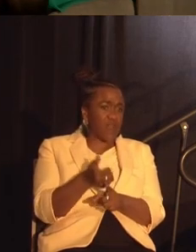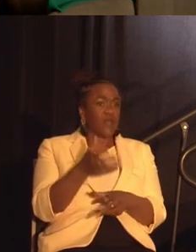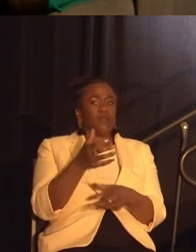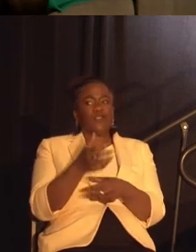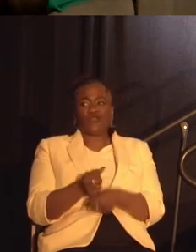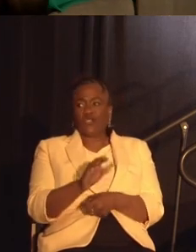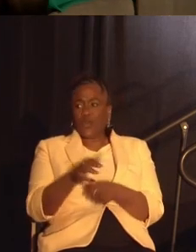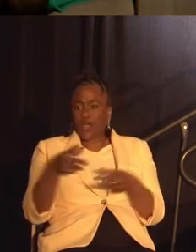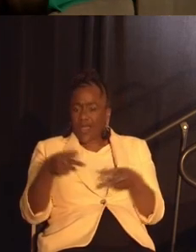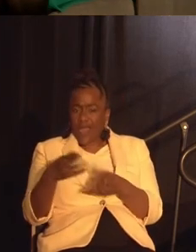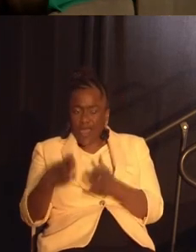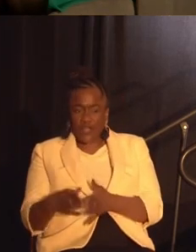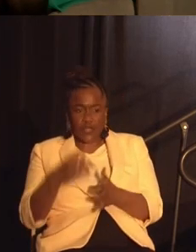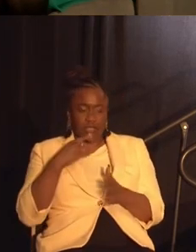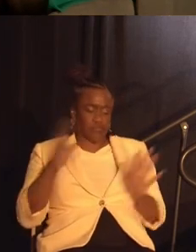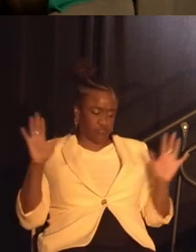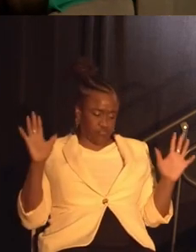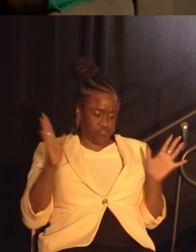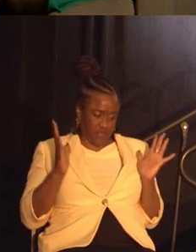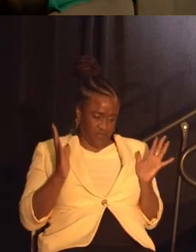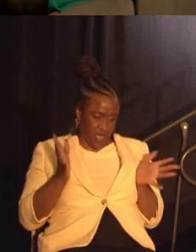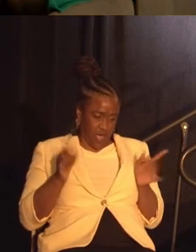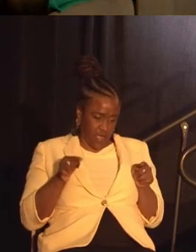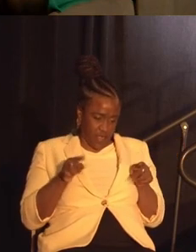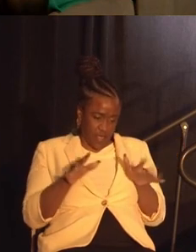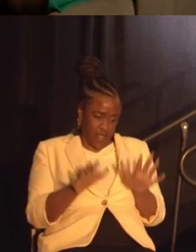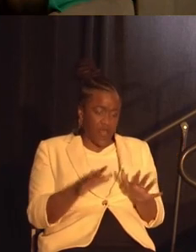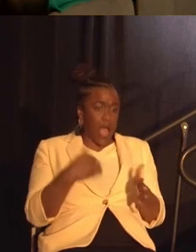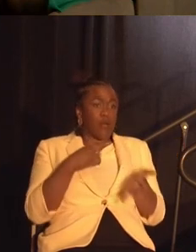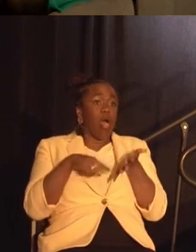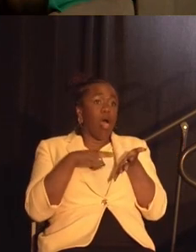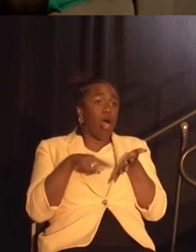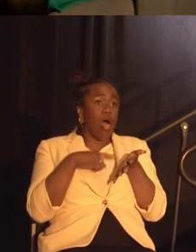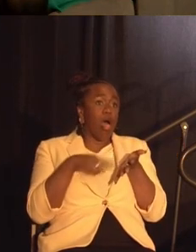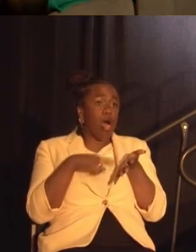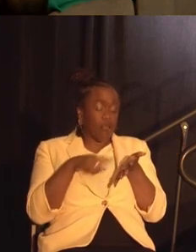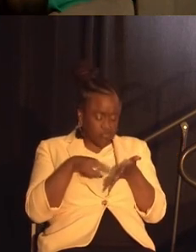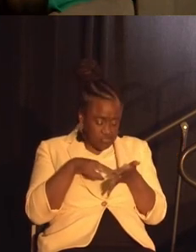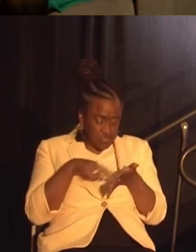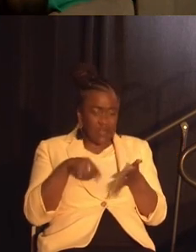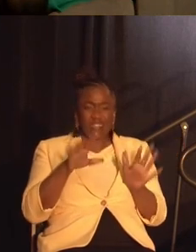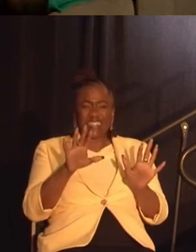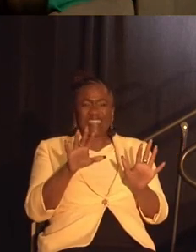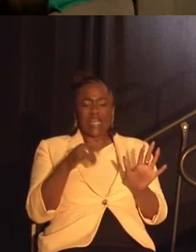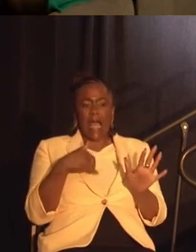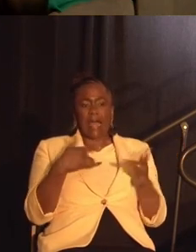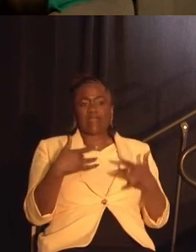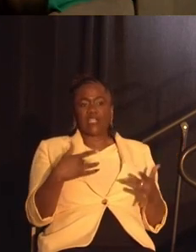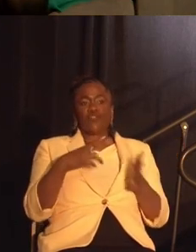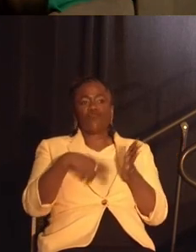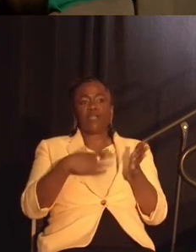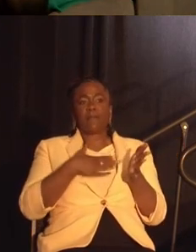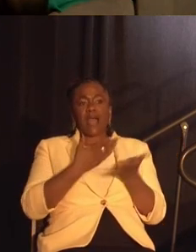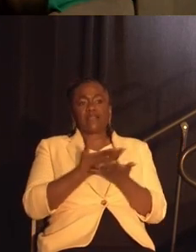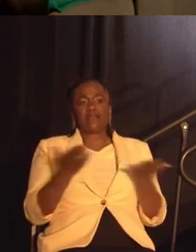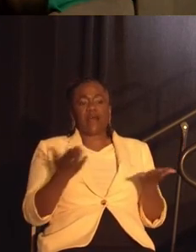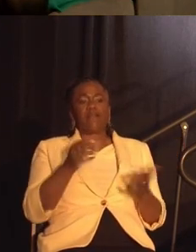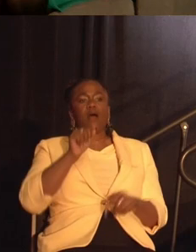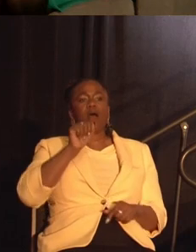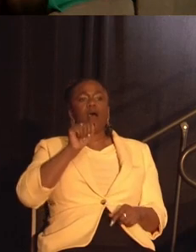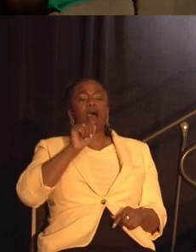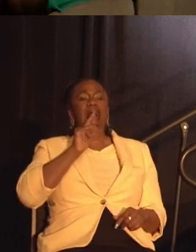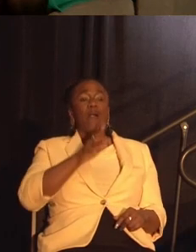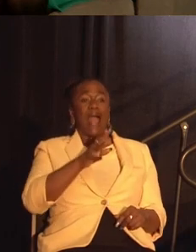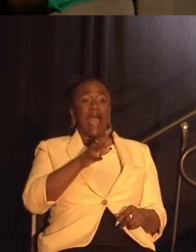be like, this is fine. I am just being hypercritical. And I do read, I read all my stuff out loud before I send it